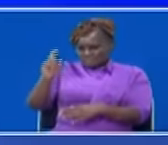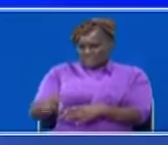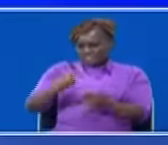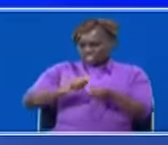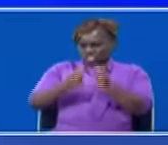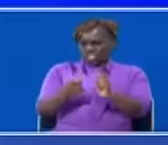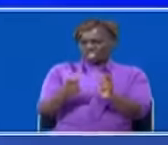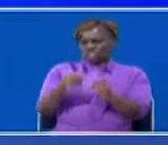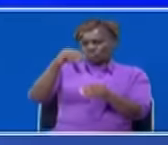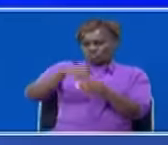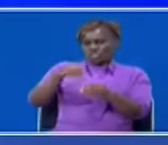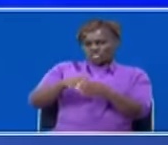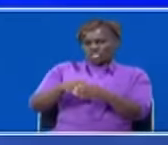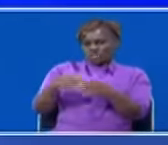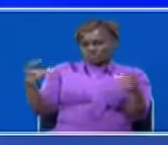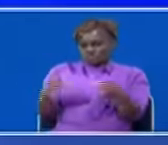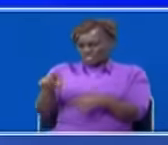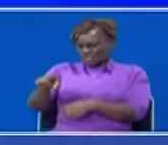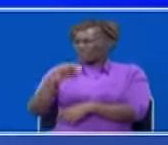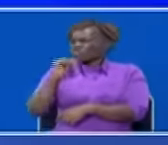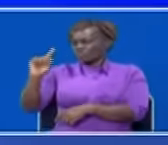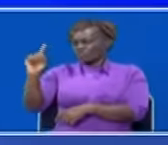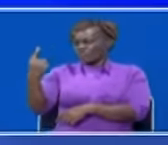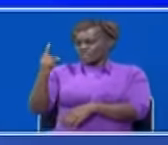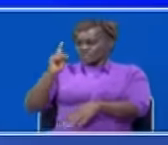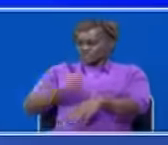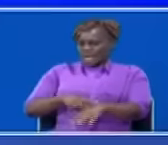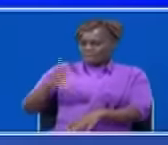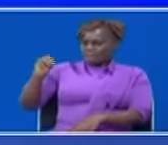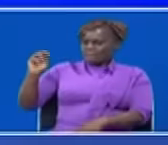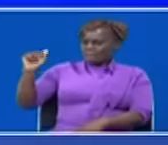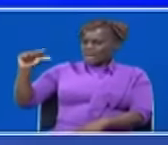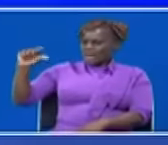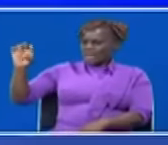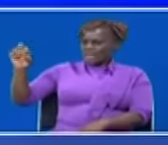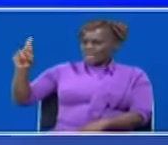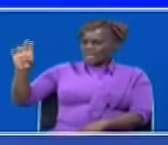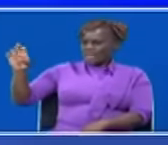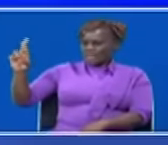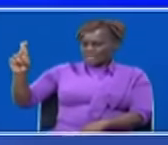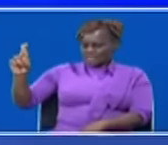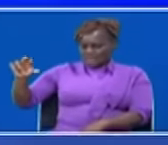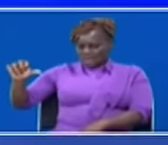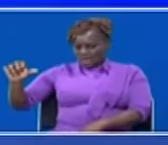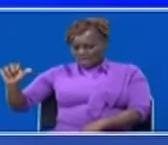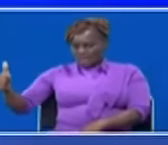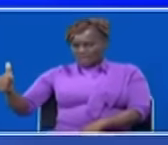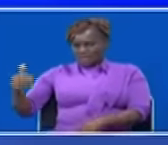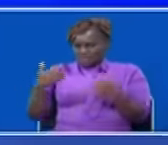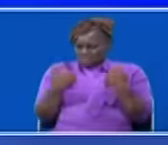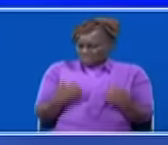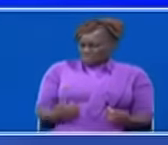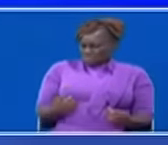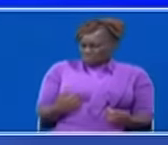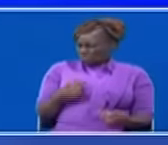in the party. Right. And he's not the first one, by the way, to do it. When Magerere left ODM, another person, I believe it